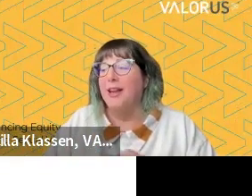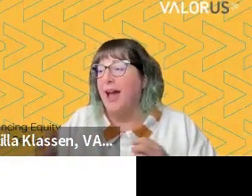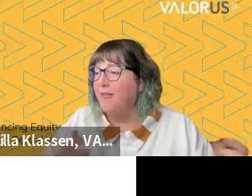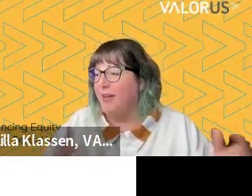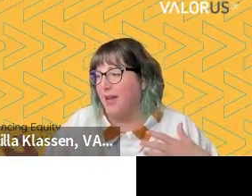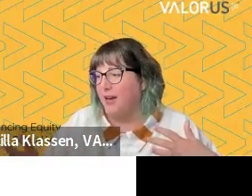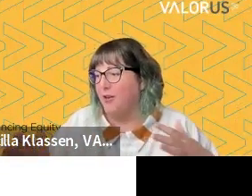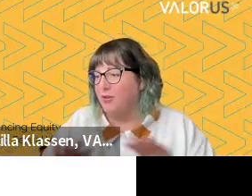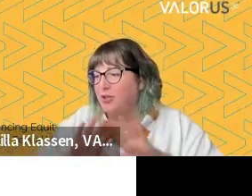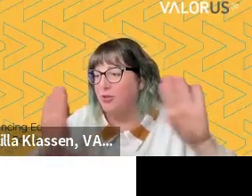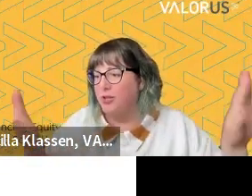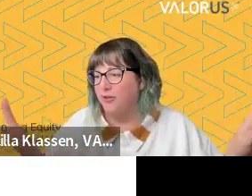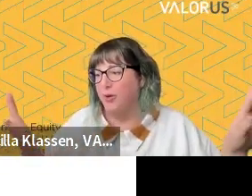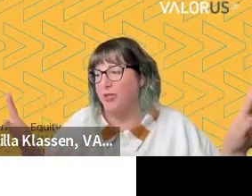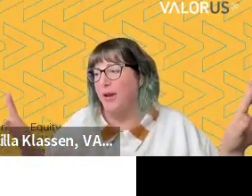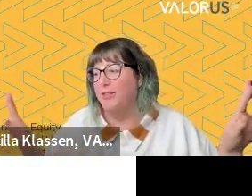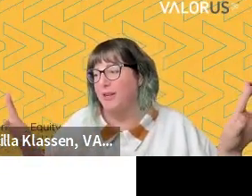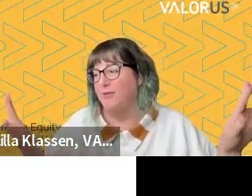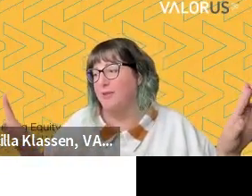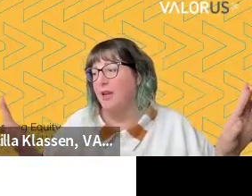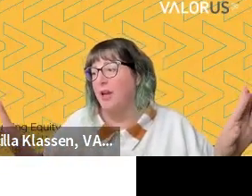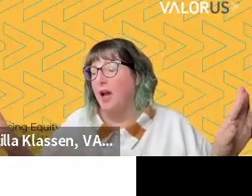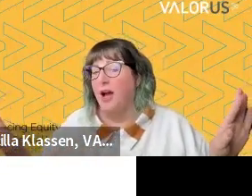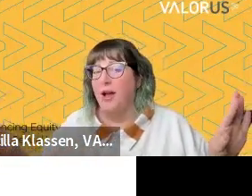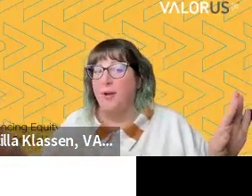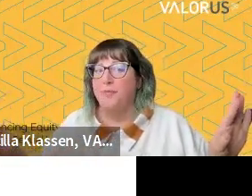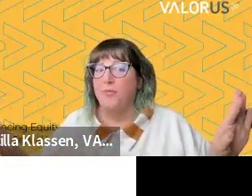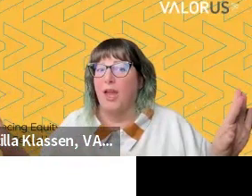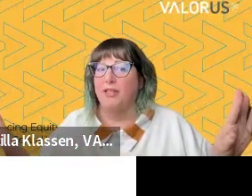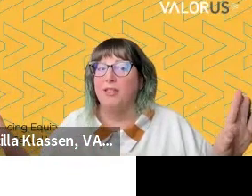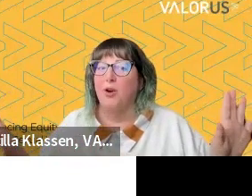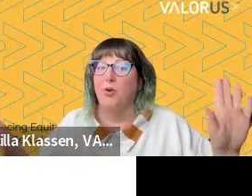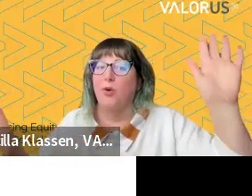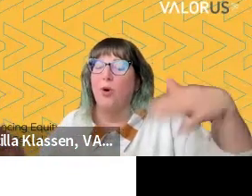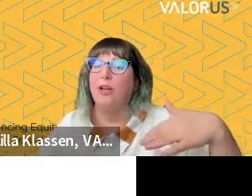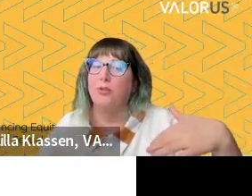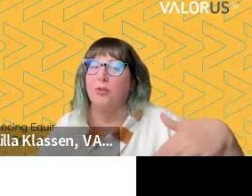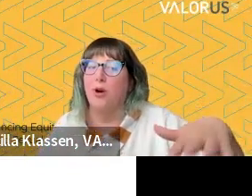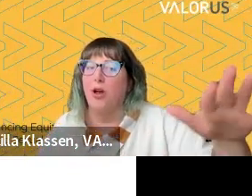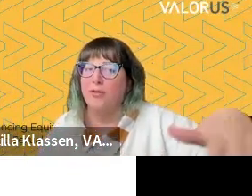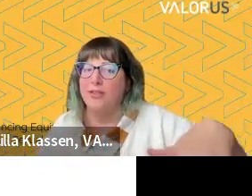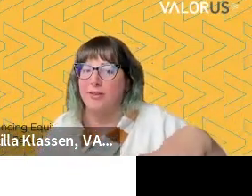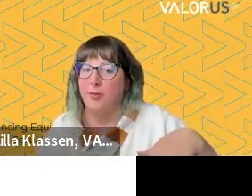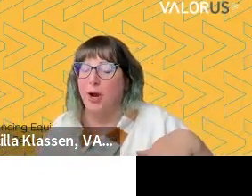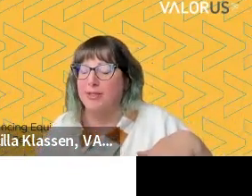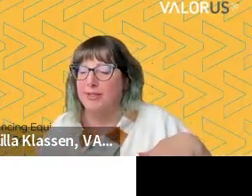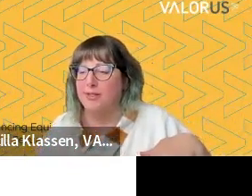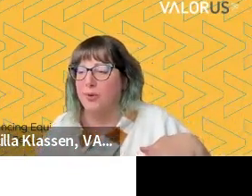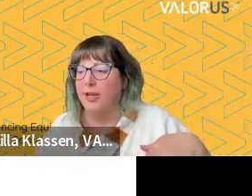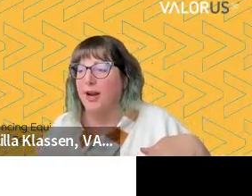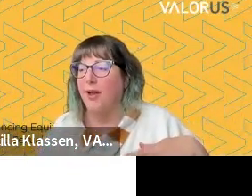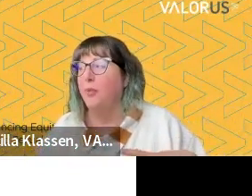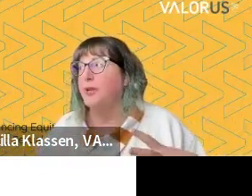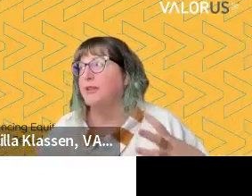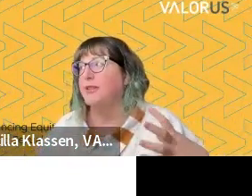we navigate those two different perspectives? And so going through all of these different